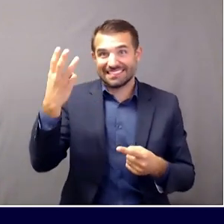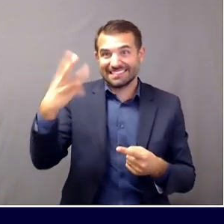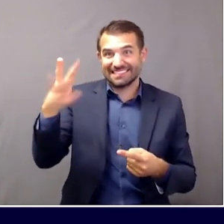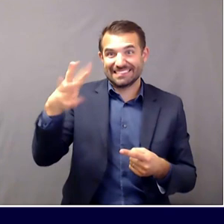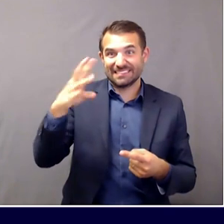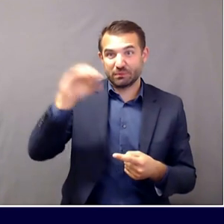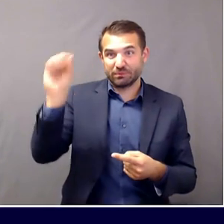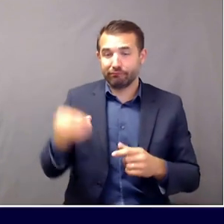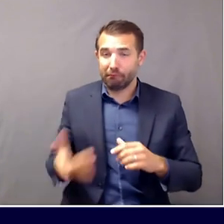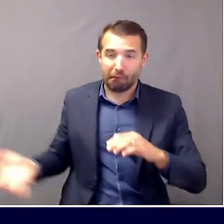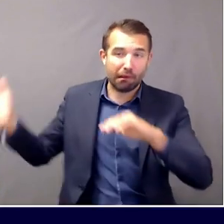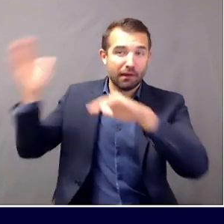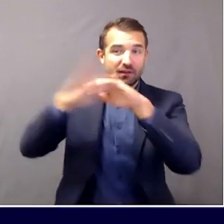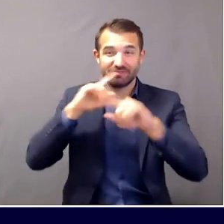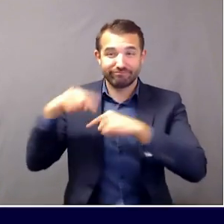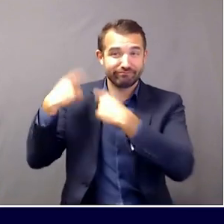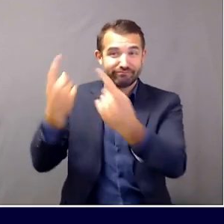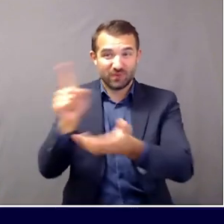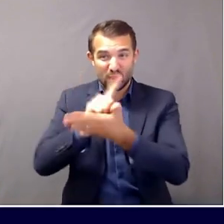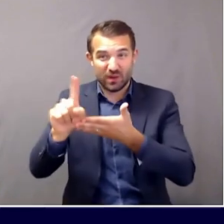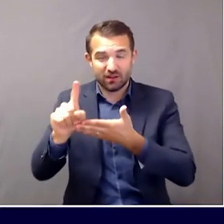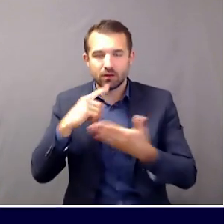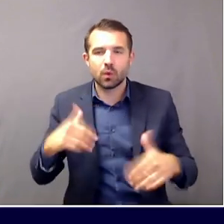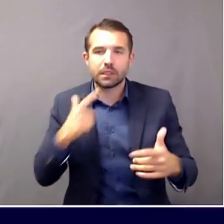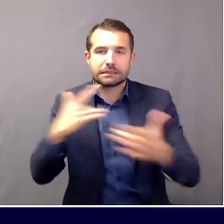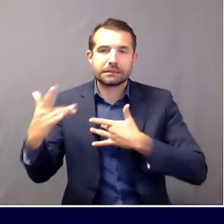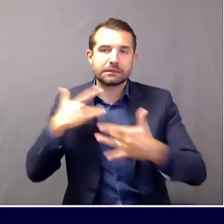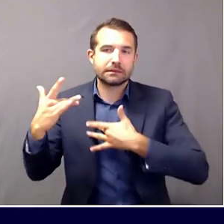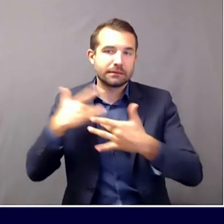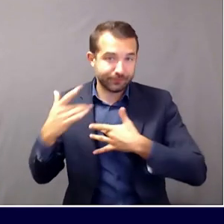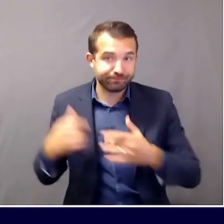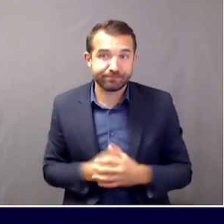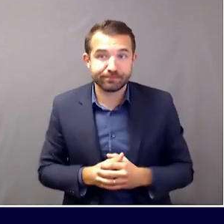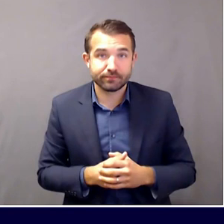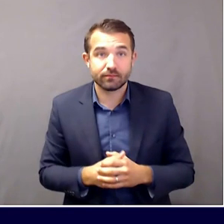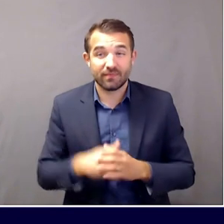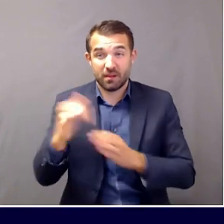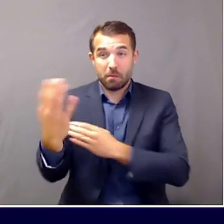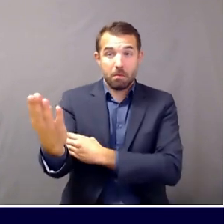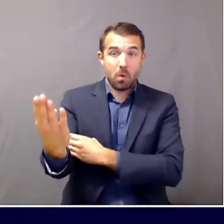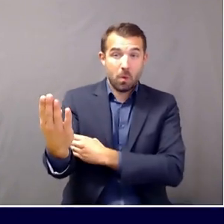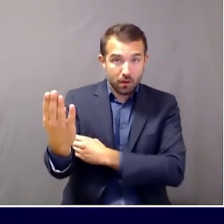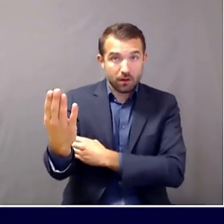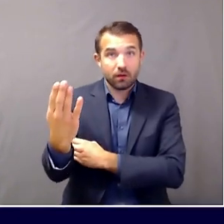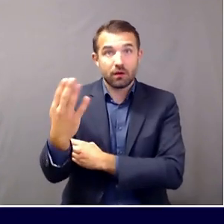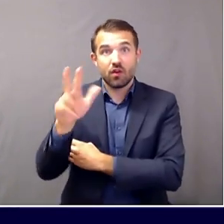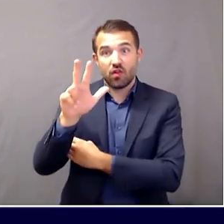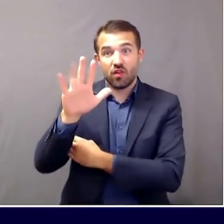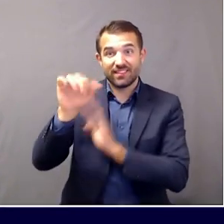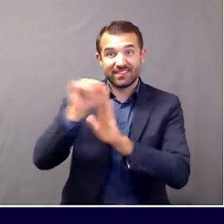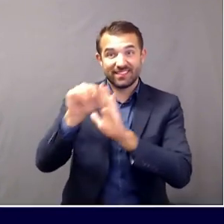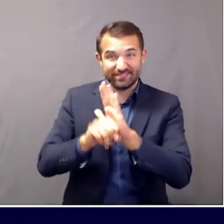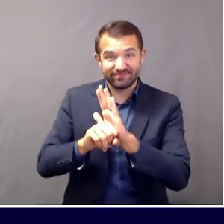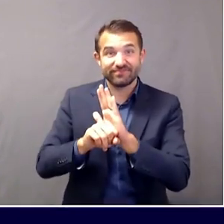week. As of this morning, 35 states across the country are showing an increase